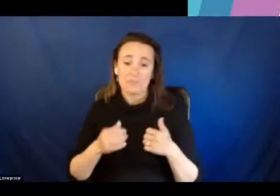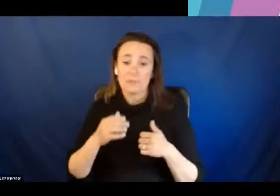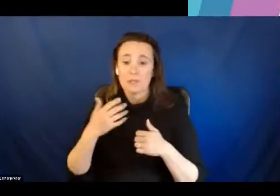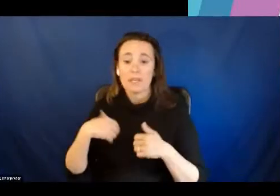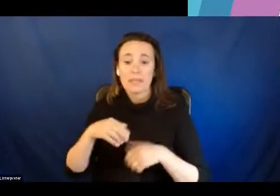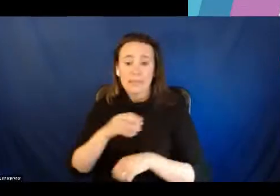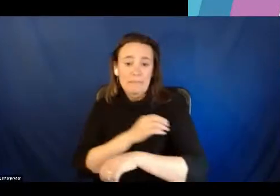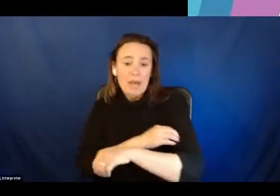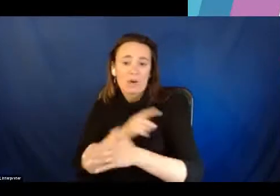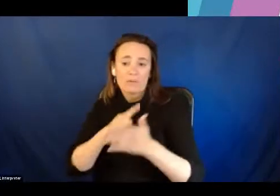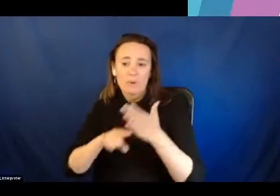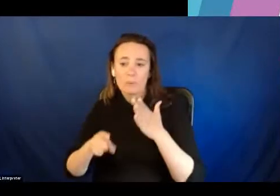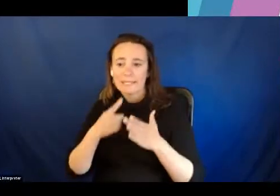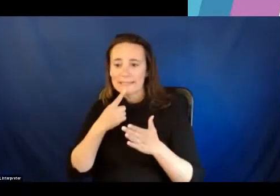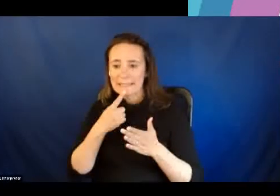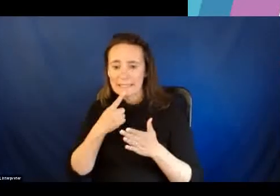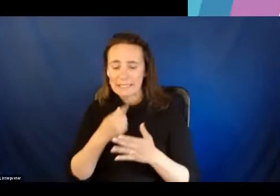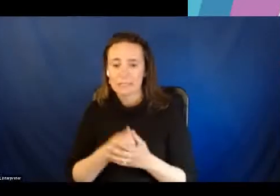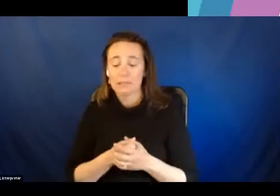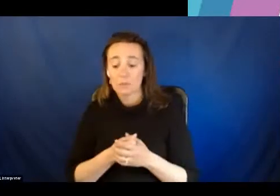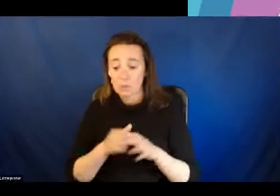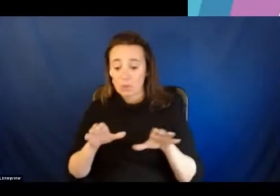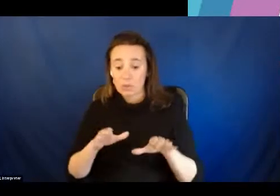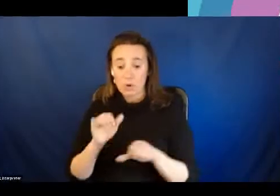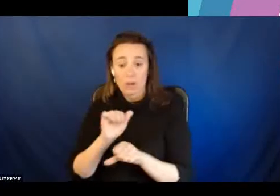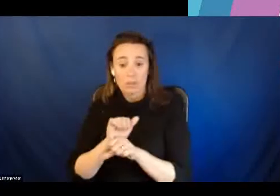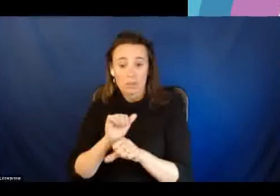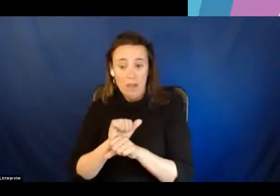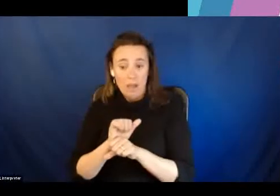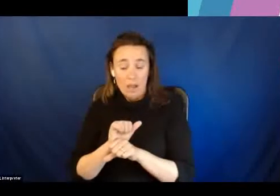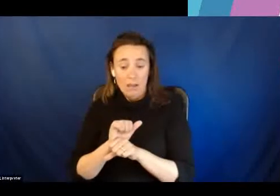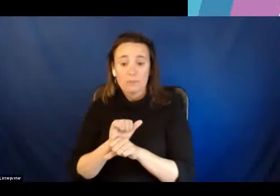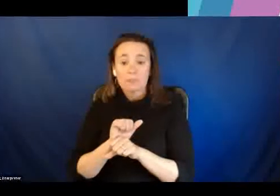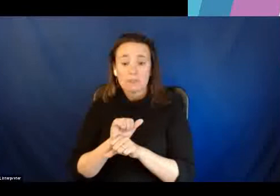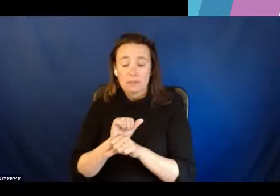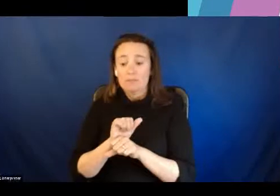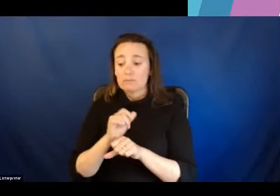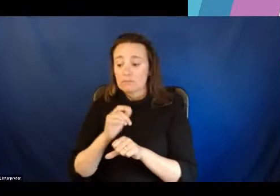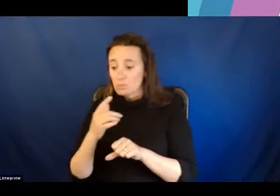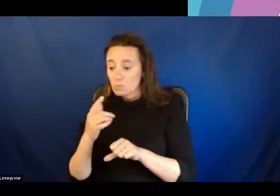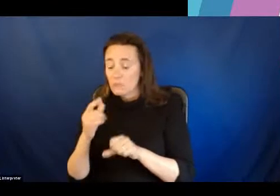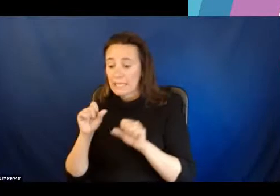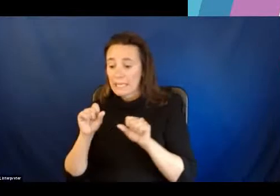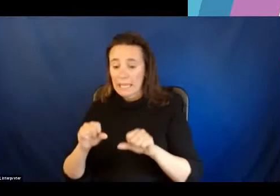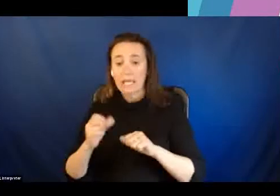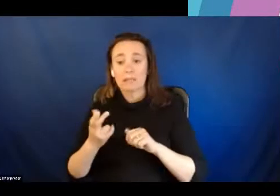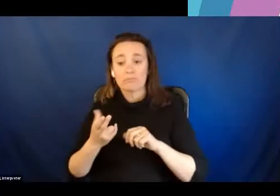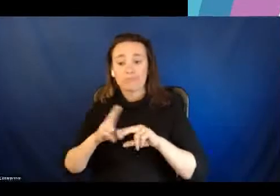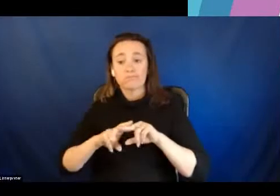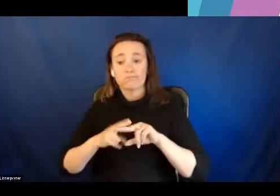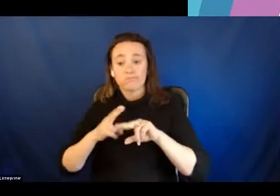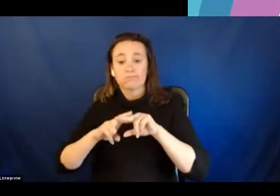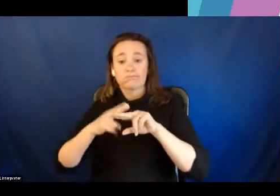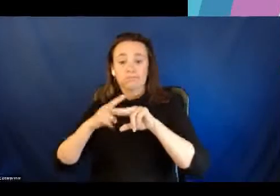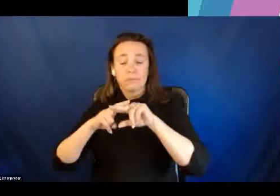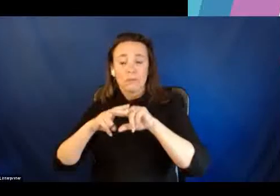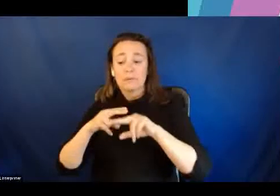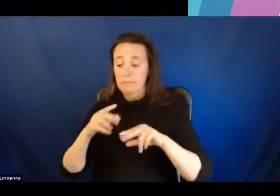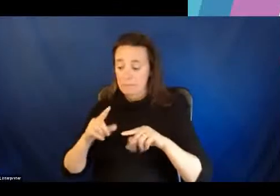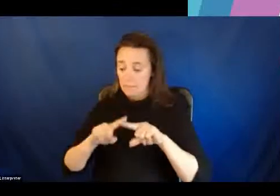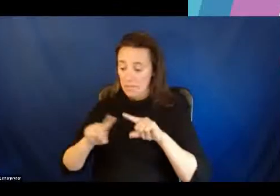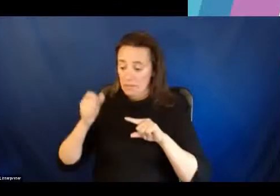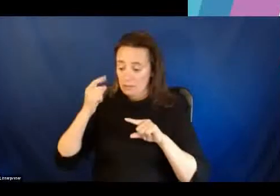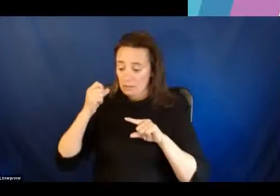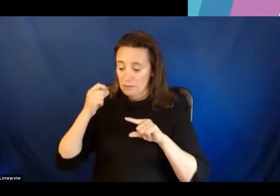say. When we do our jobs properly and support survivors, we can really build them up, but it's also really easy to